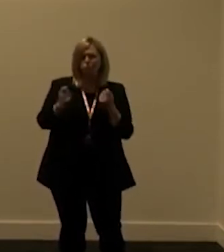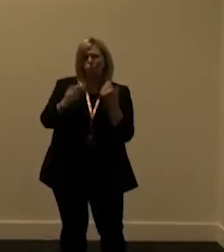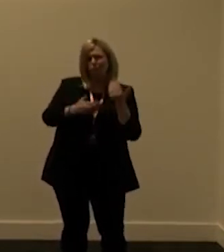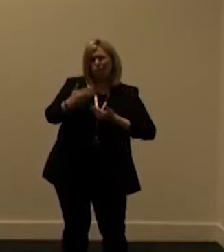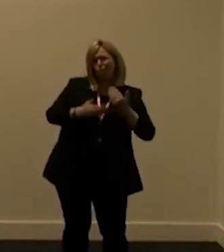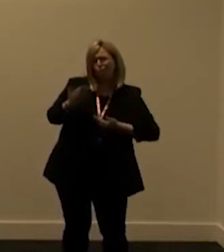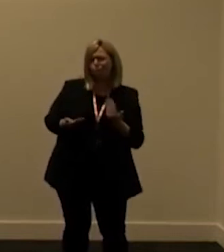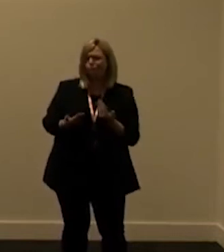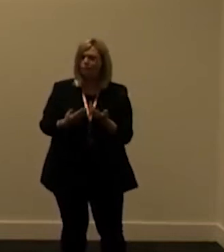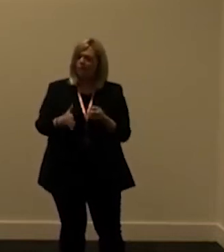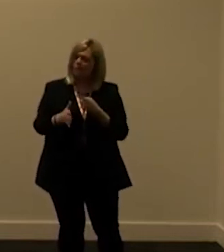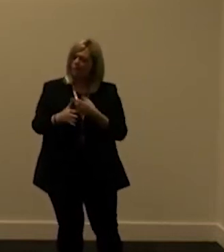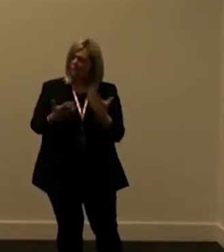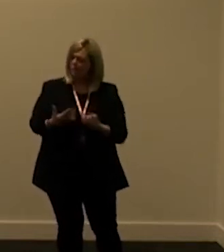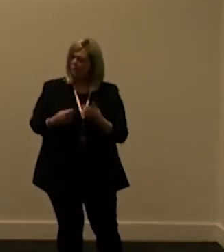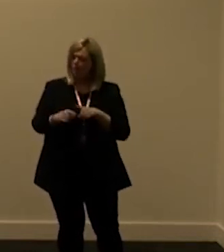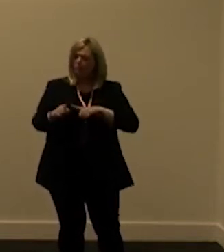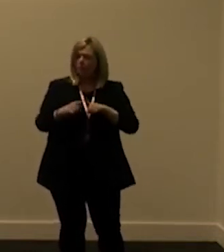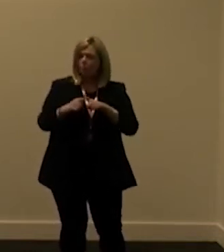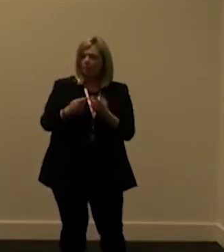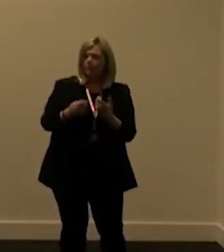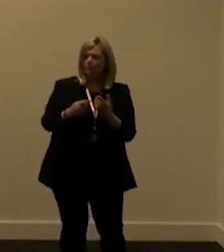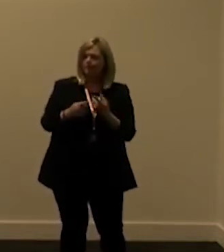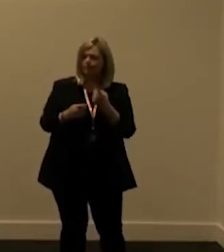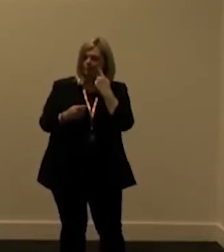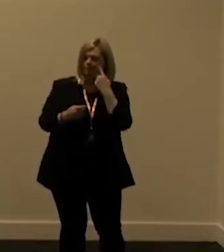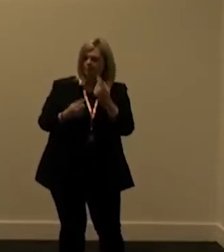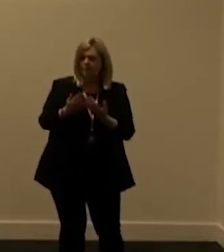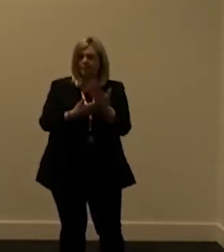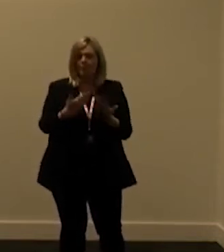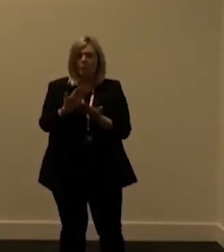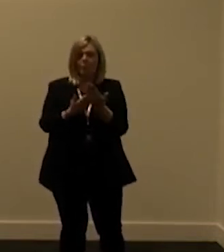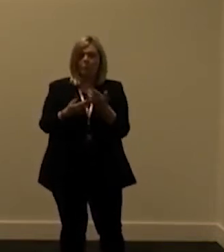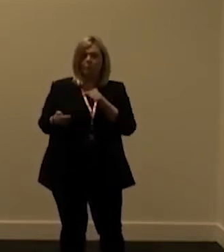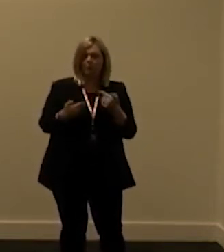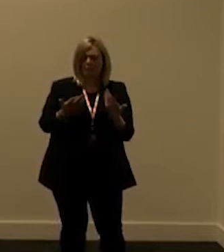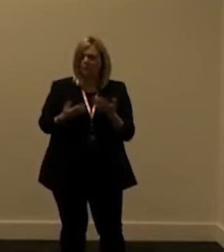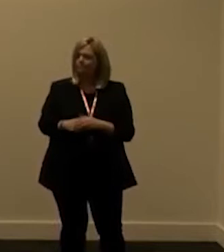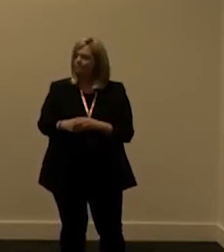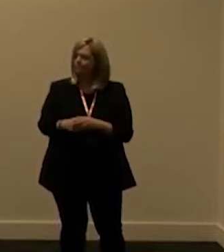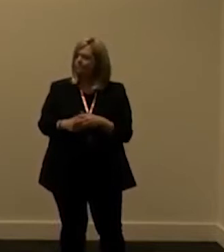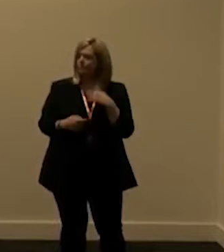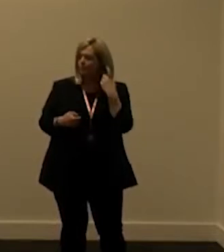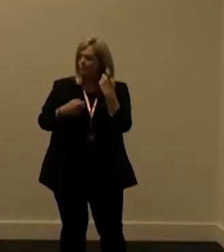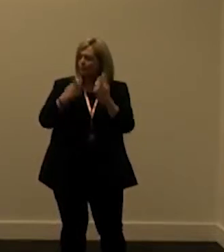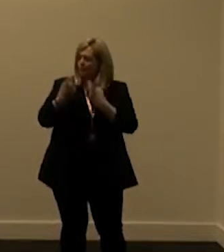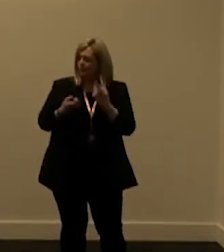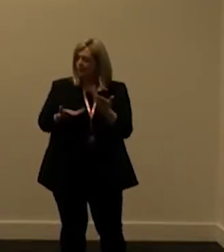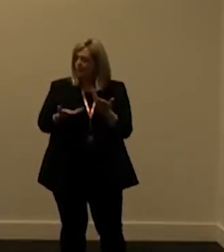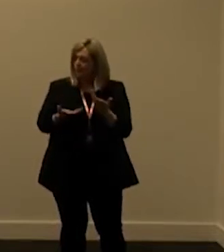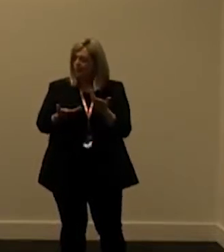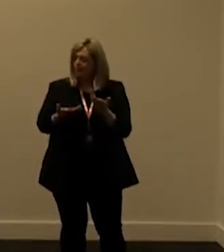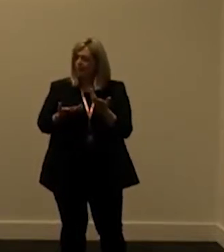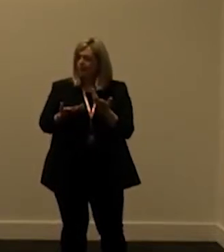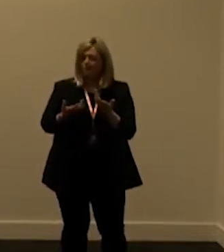PowerShell modules that are available to us, and trying to keep on top of that can prove quite challenging. I think when we start talking about, I don't know how